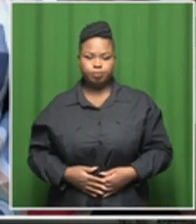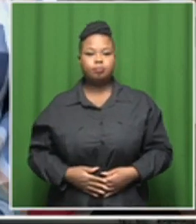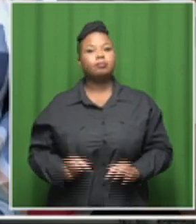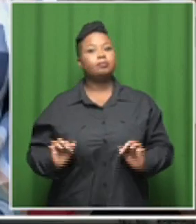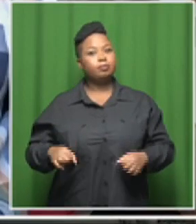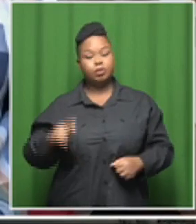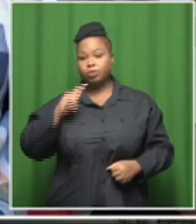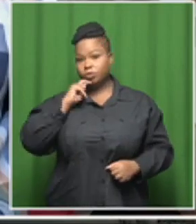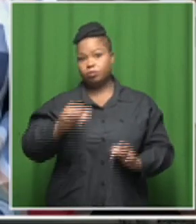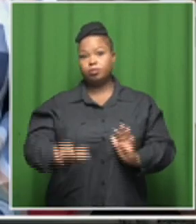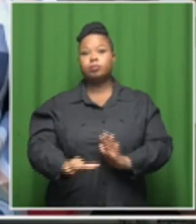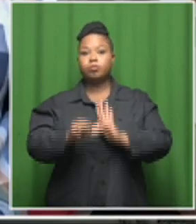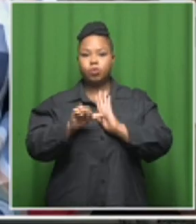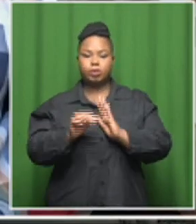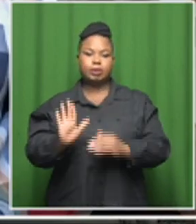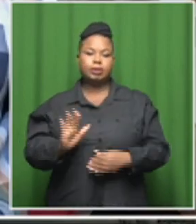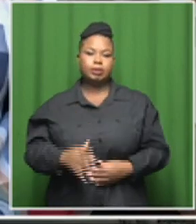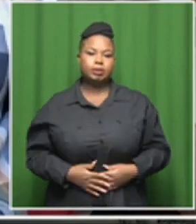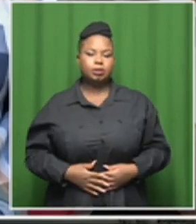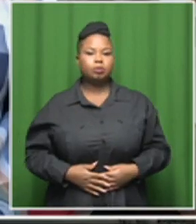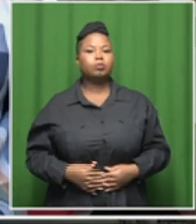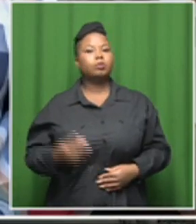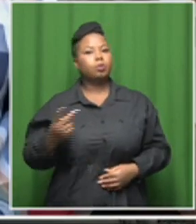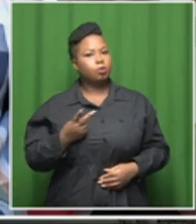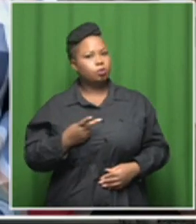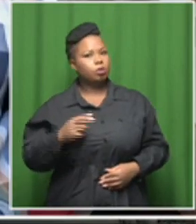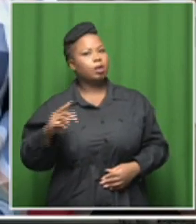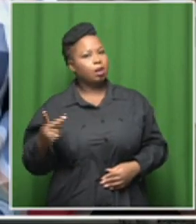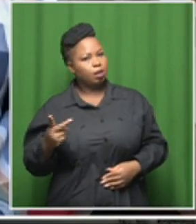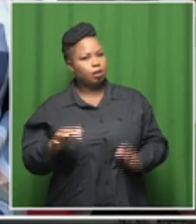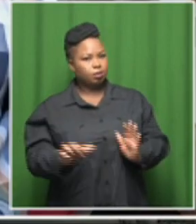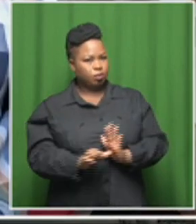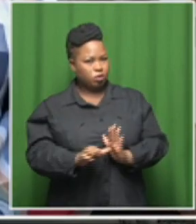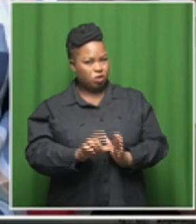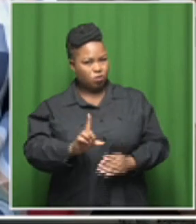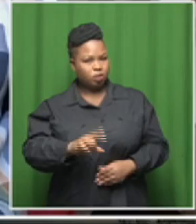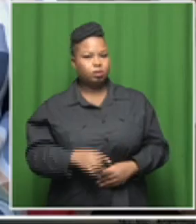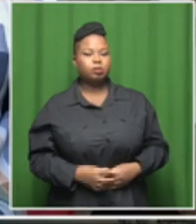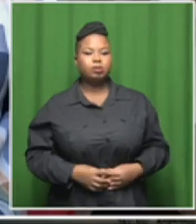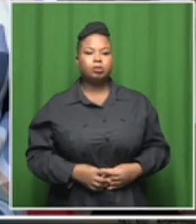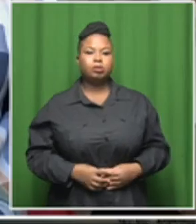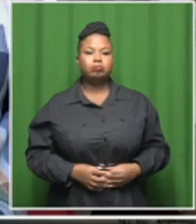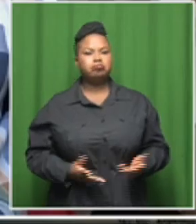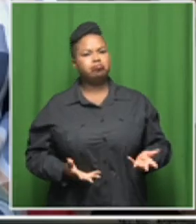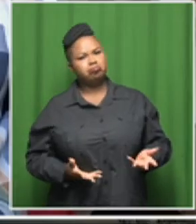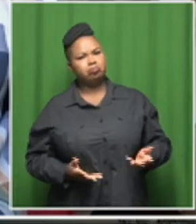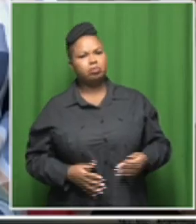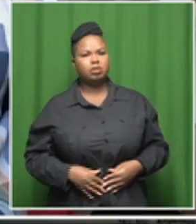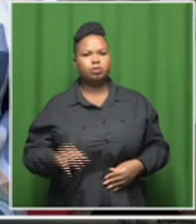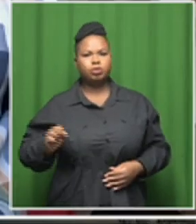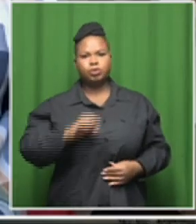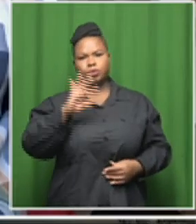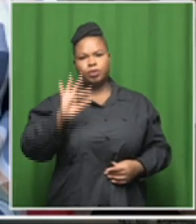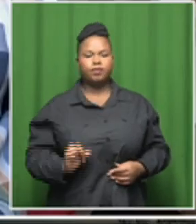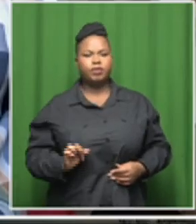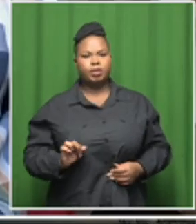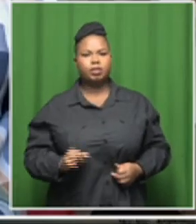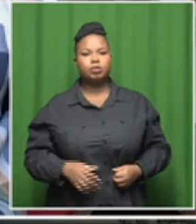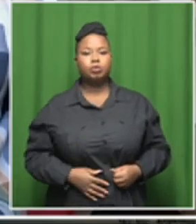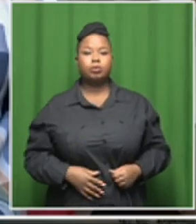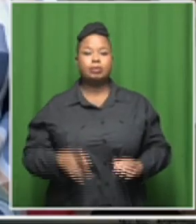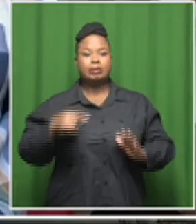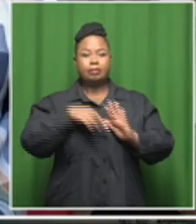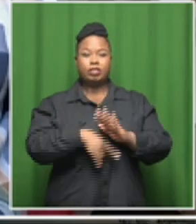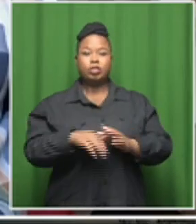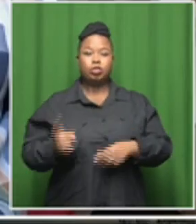quite significant. And also significant, Andrew, is, of course, the evolution in South Africa's deeply